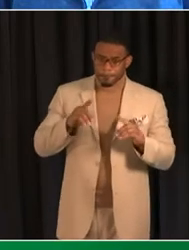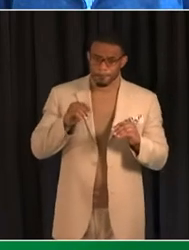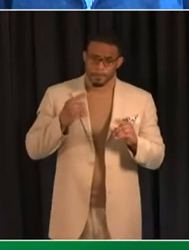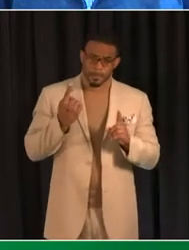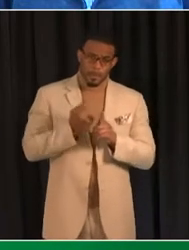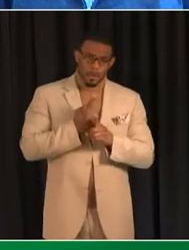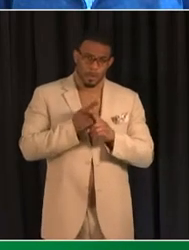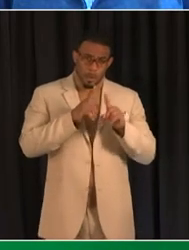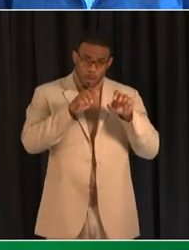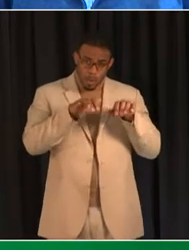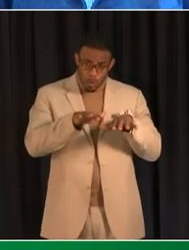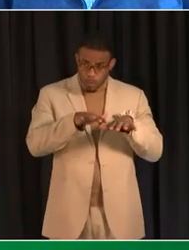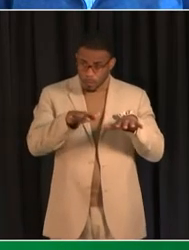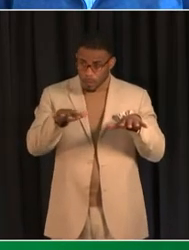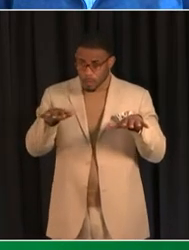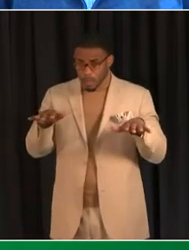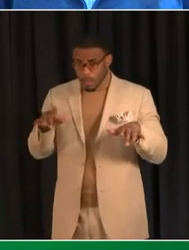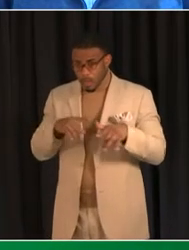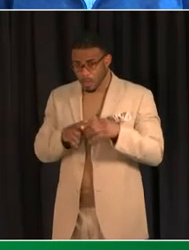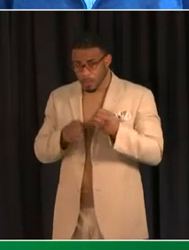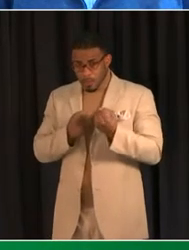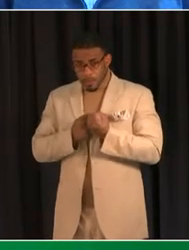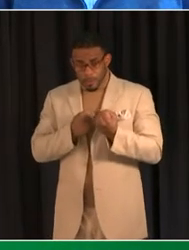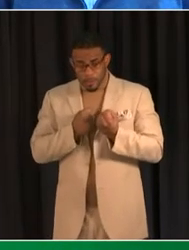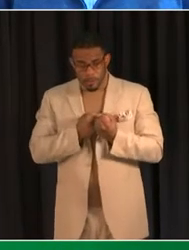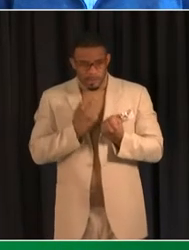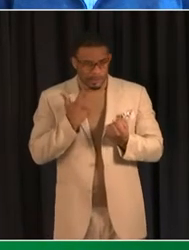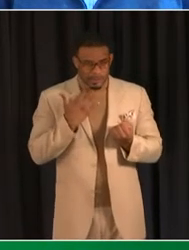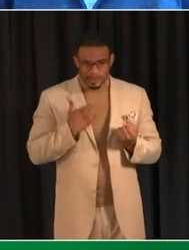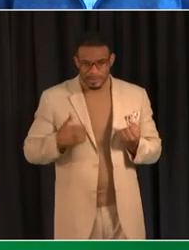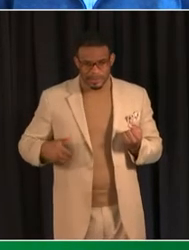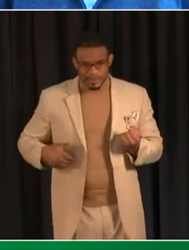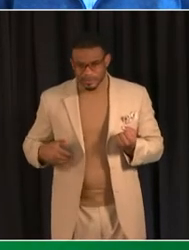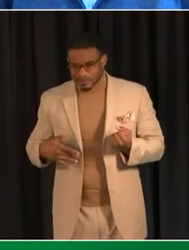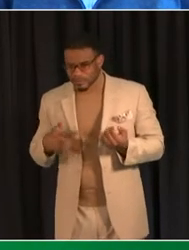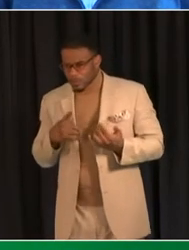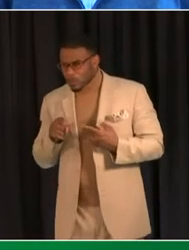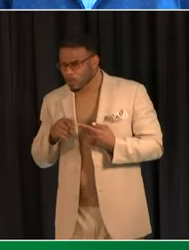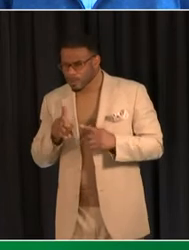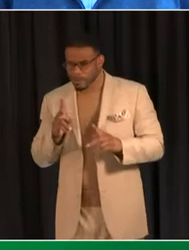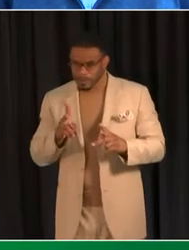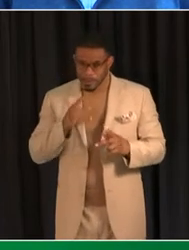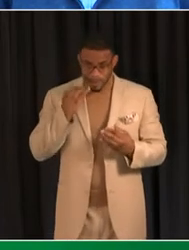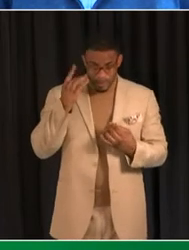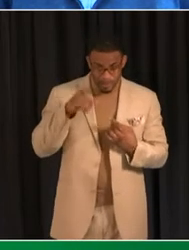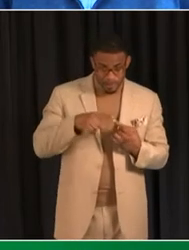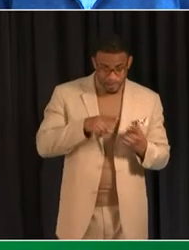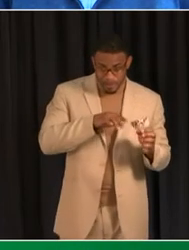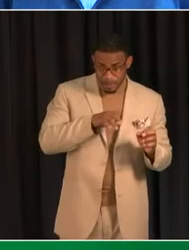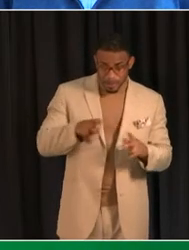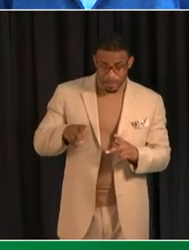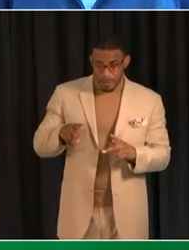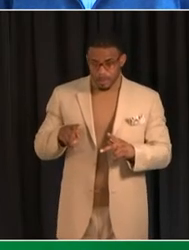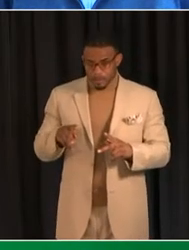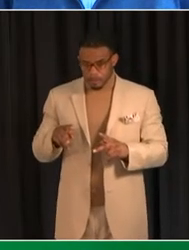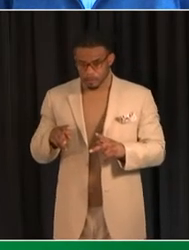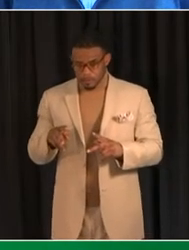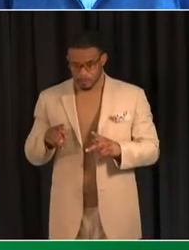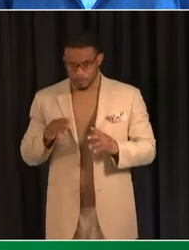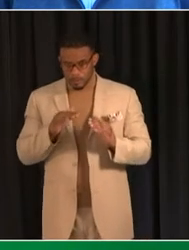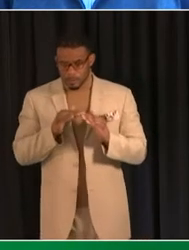we do a regular survey of our stakeholders just to get a sense as to when people are thinking of coming